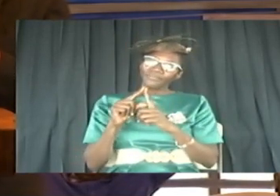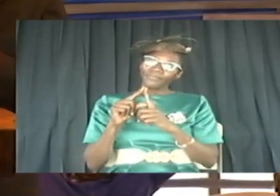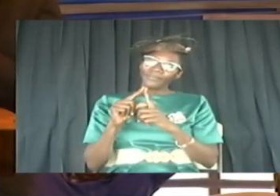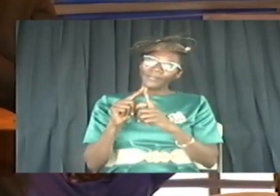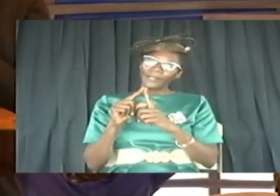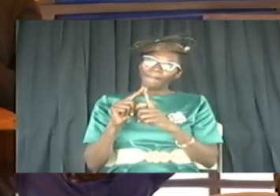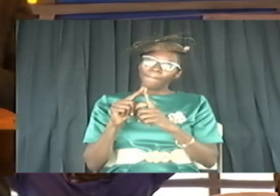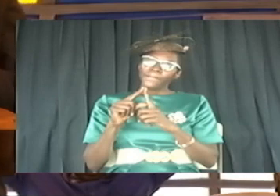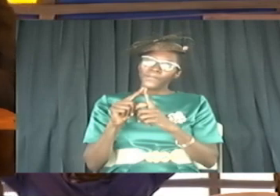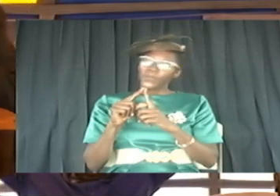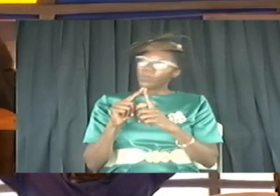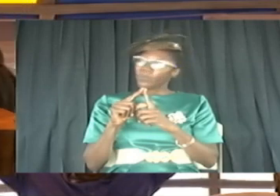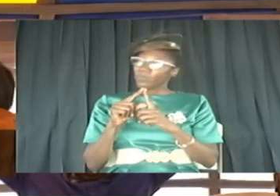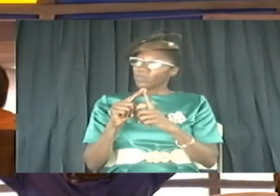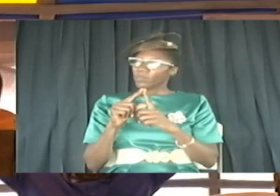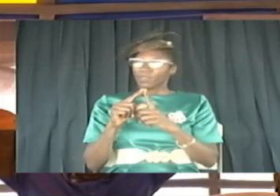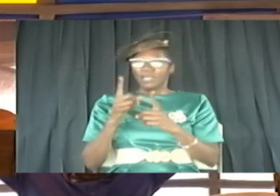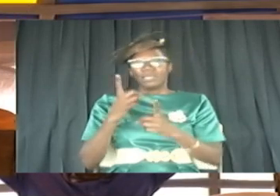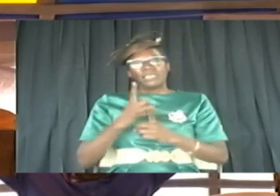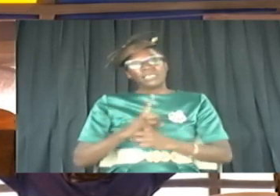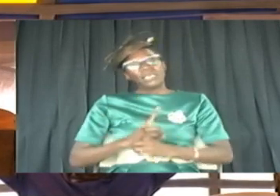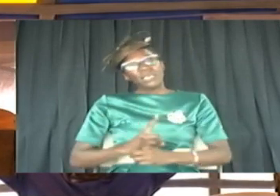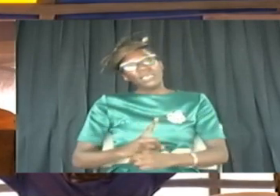Be dedicated to Him.